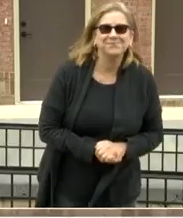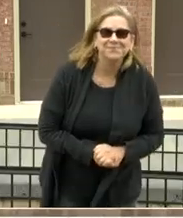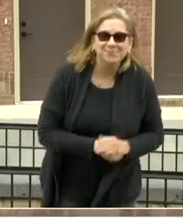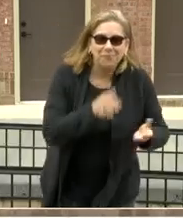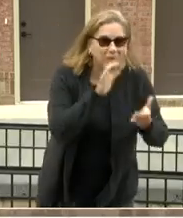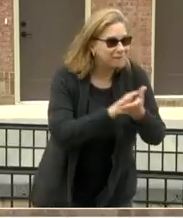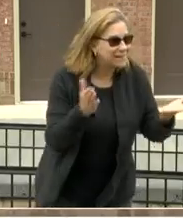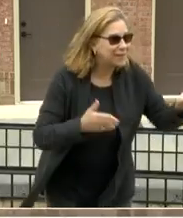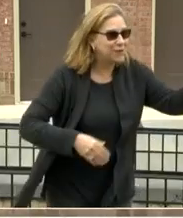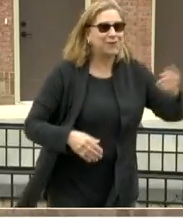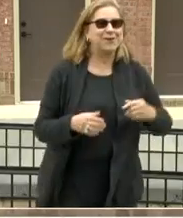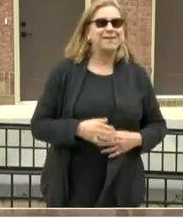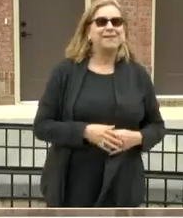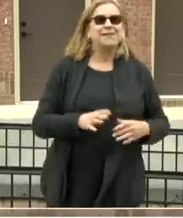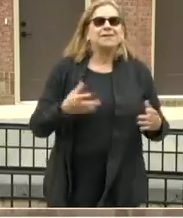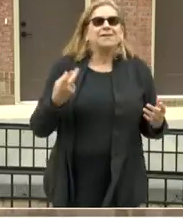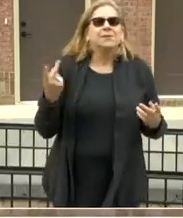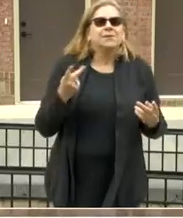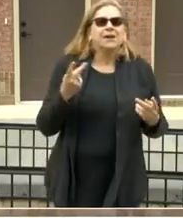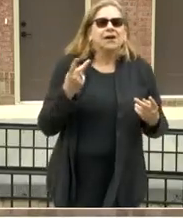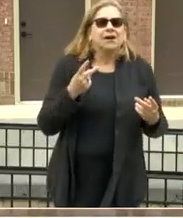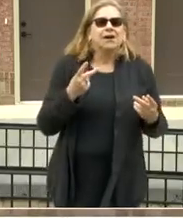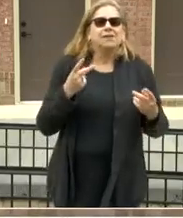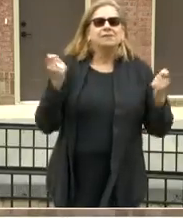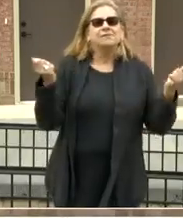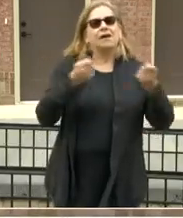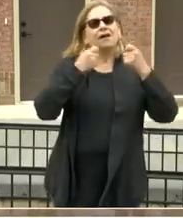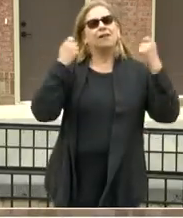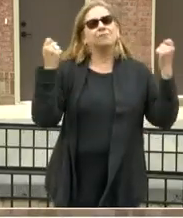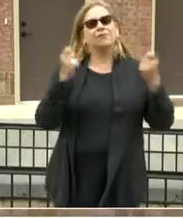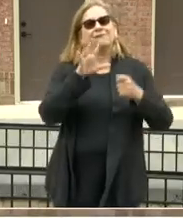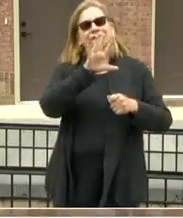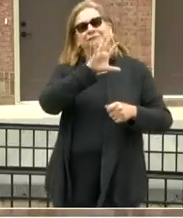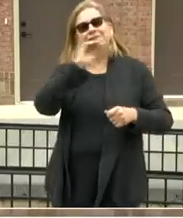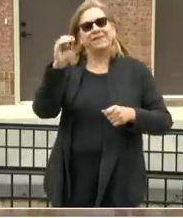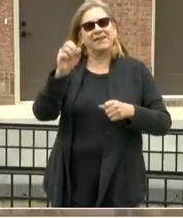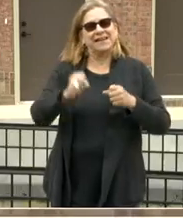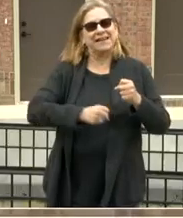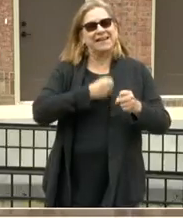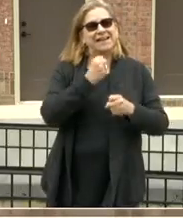And we are celebrating over 50 years of marriage.